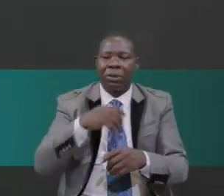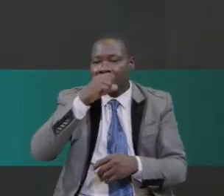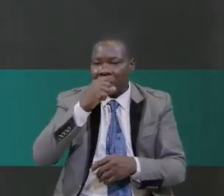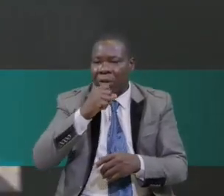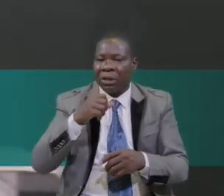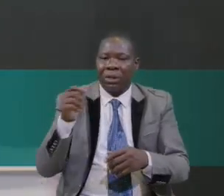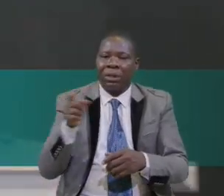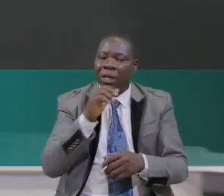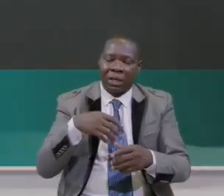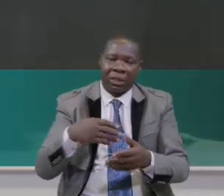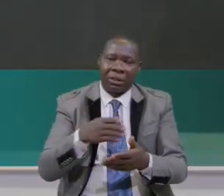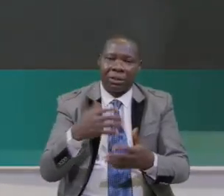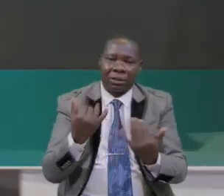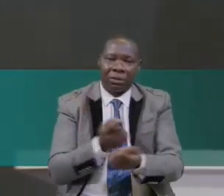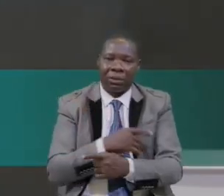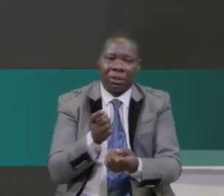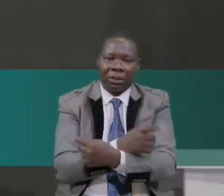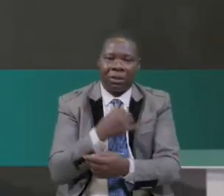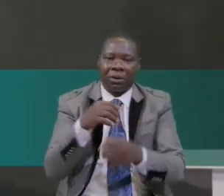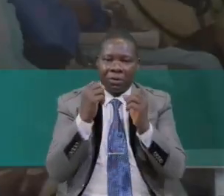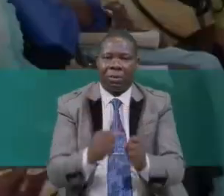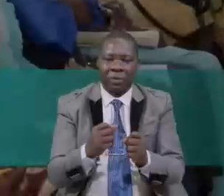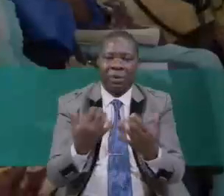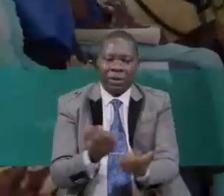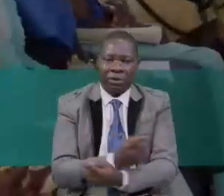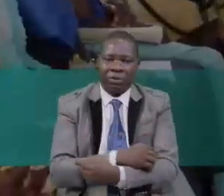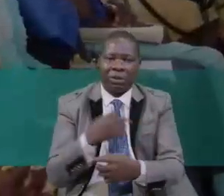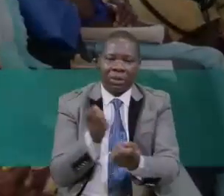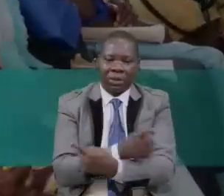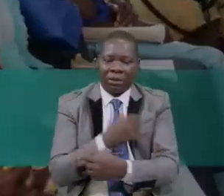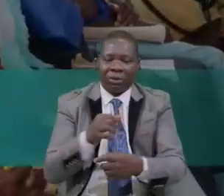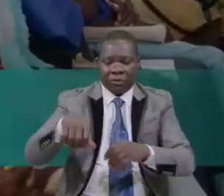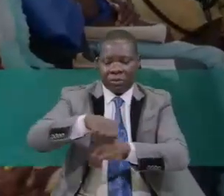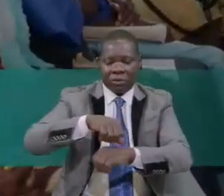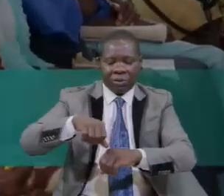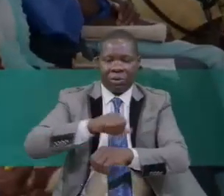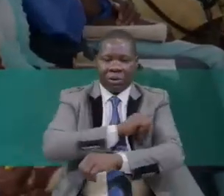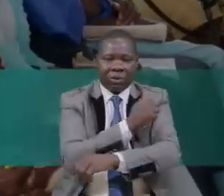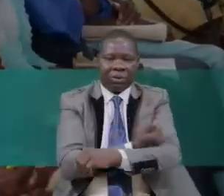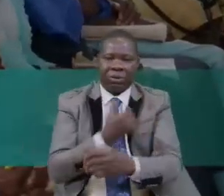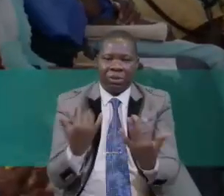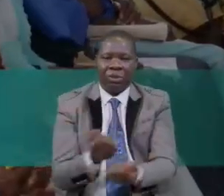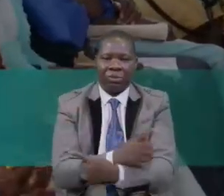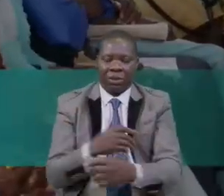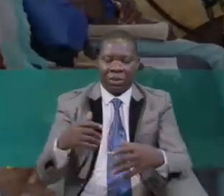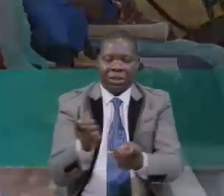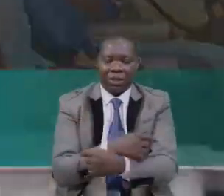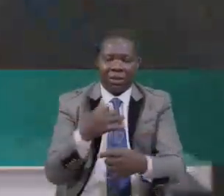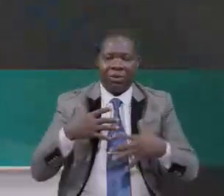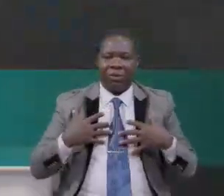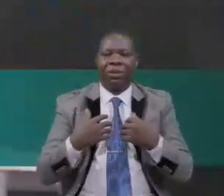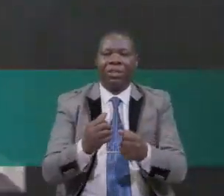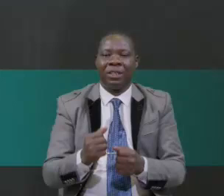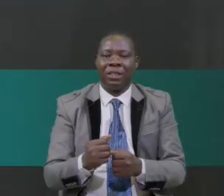power. Today, day of authority. Today, day of healing. So